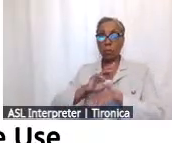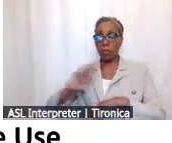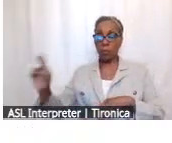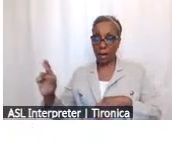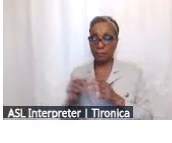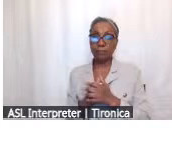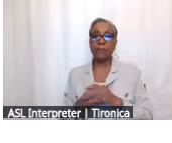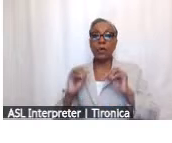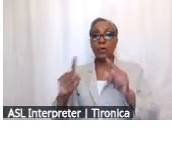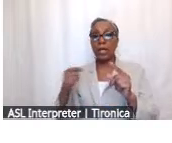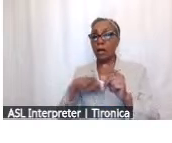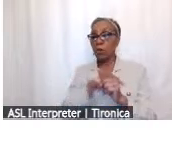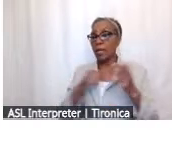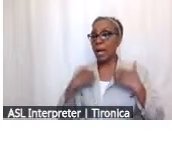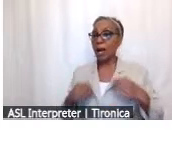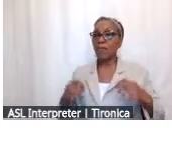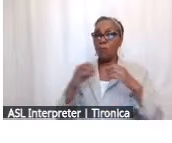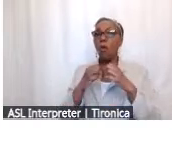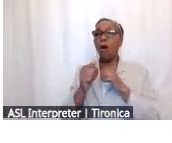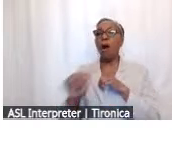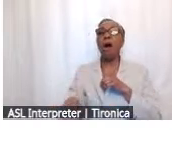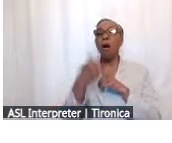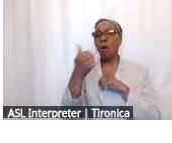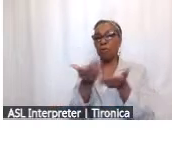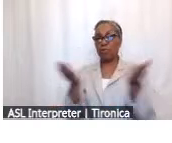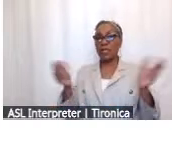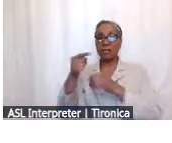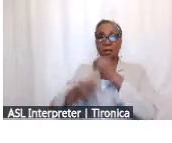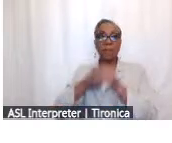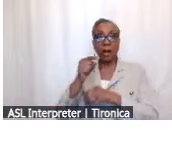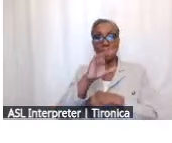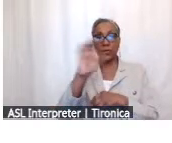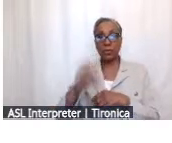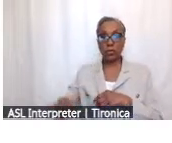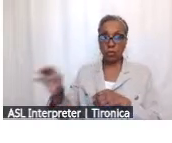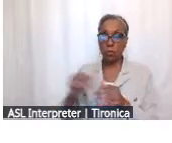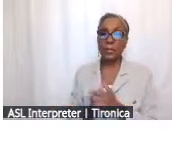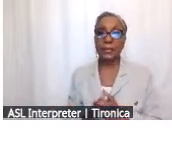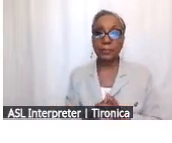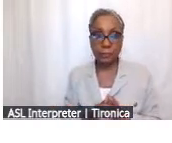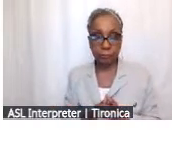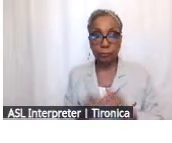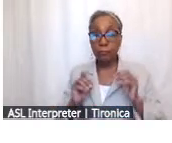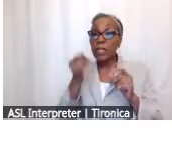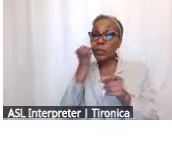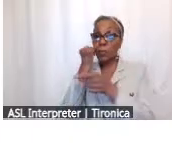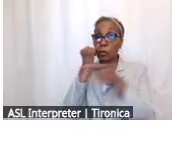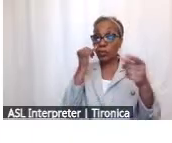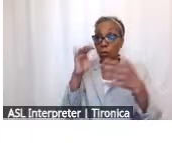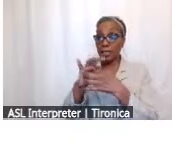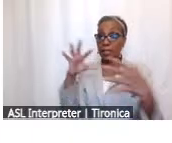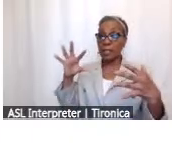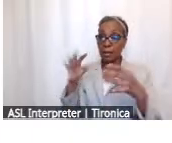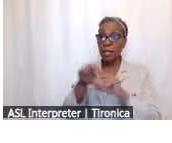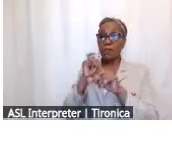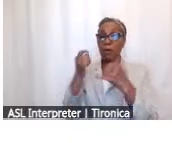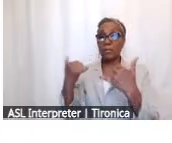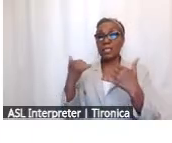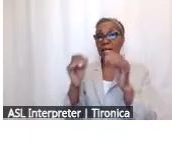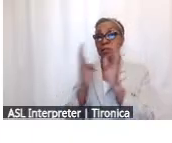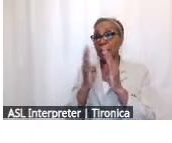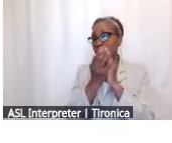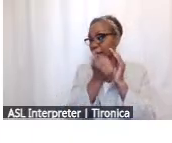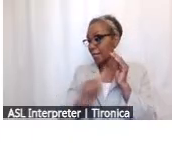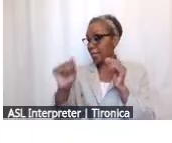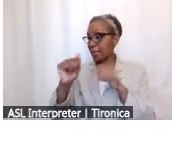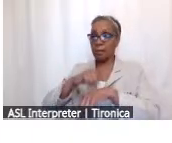some additional troubleshooting tips about the Zoom platform. If you get disconnected from today's session at any